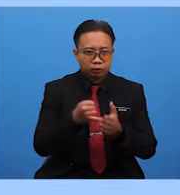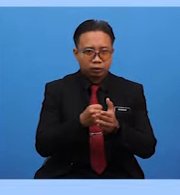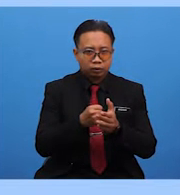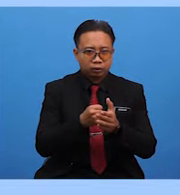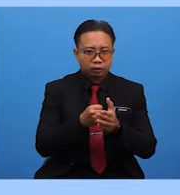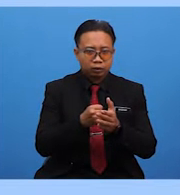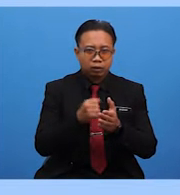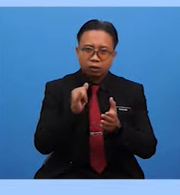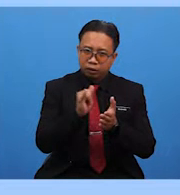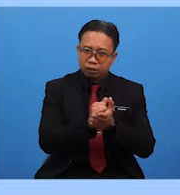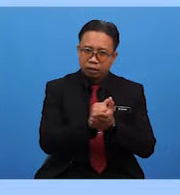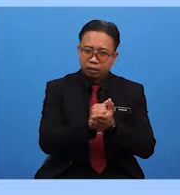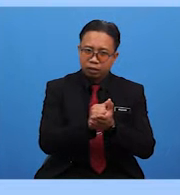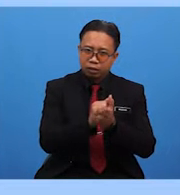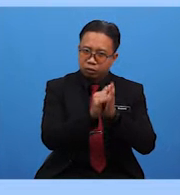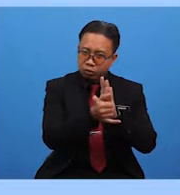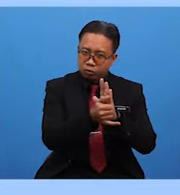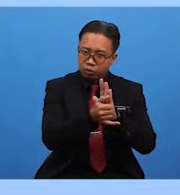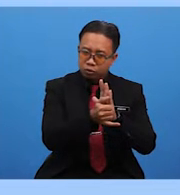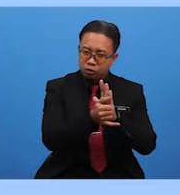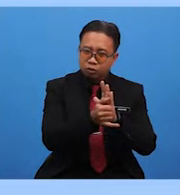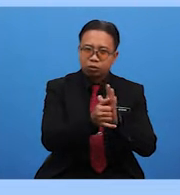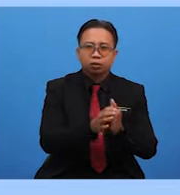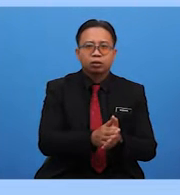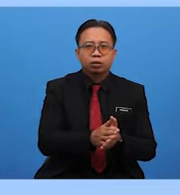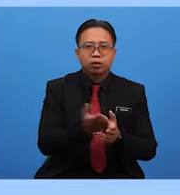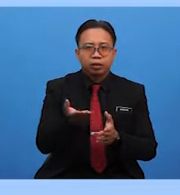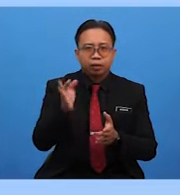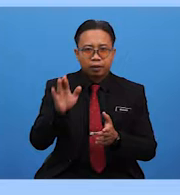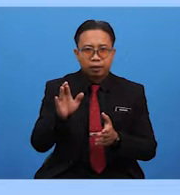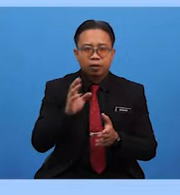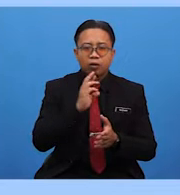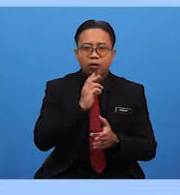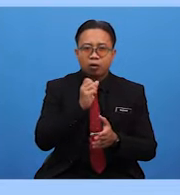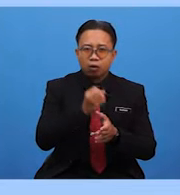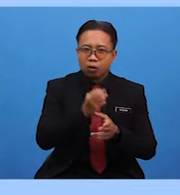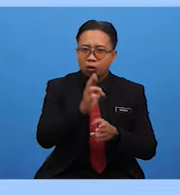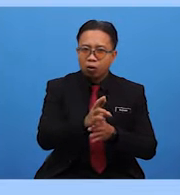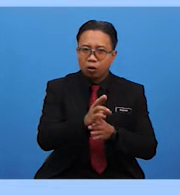Is it this, that, those, this and them, or for when that I eat this?